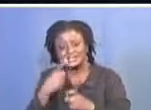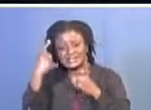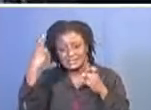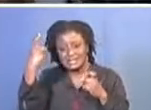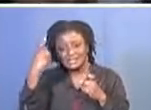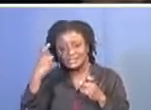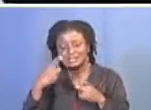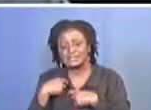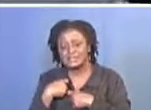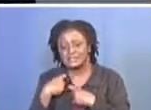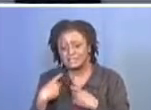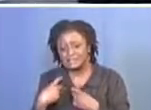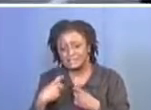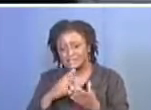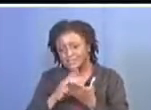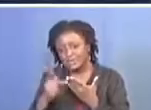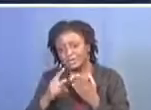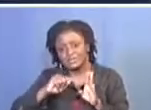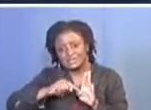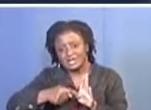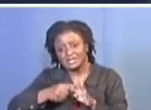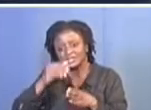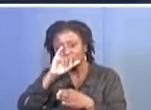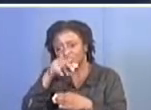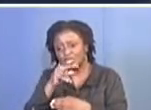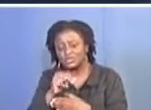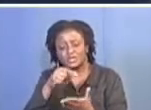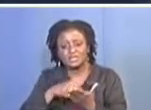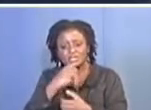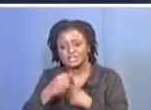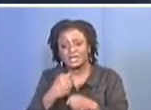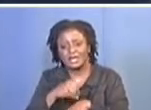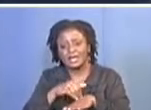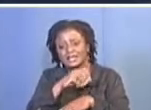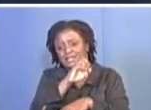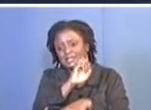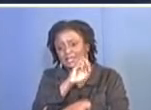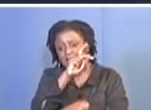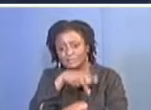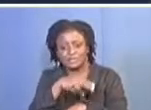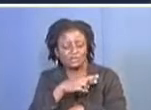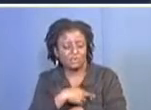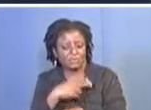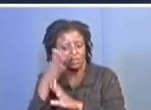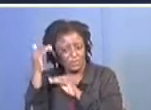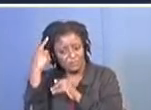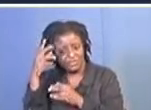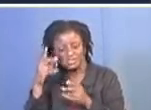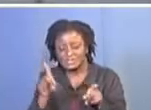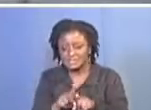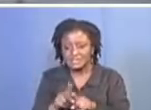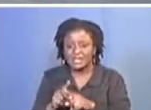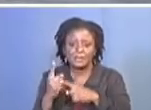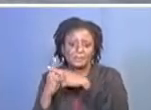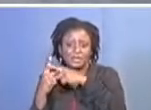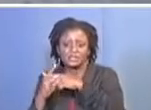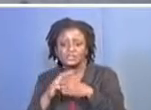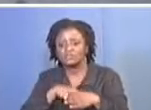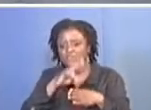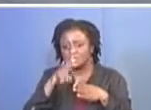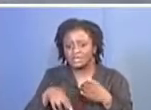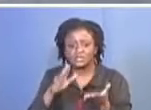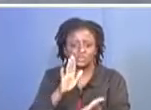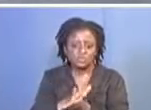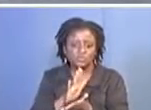initiative started back in January this year. At E.P. Roberts, they are hoping for the same positive results. The school's